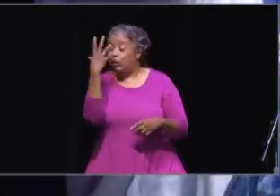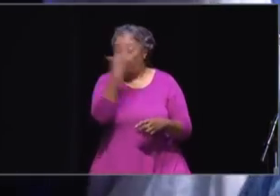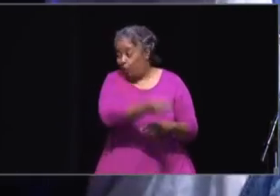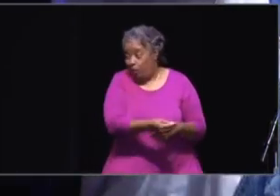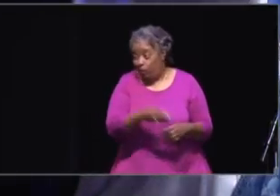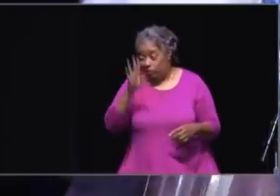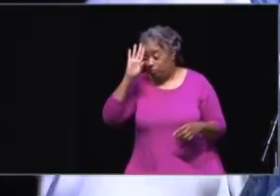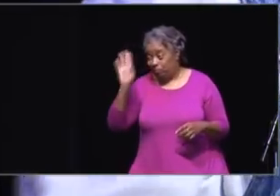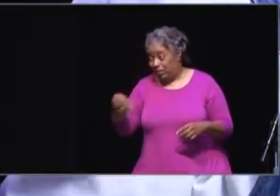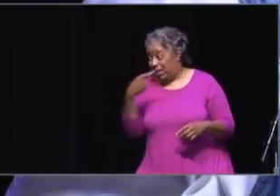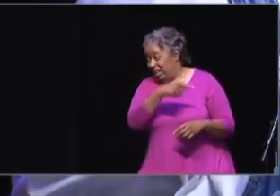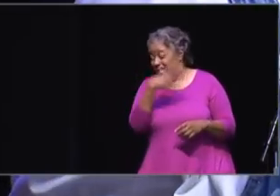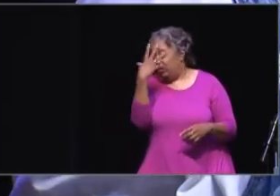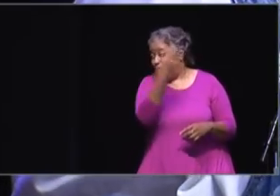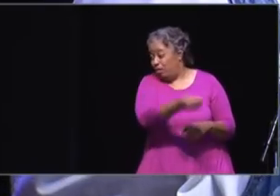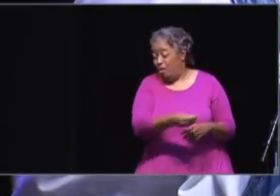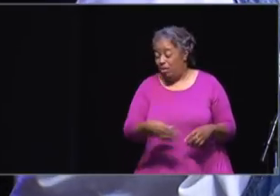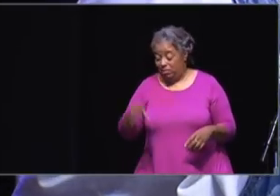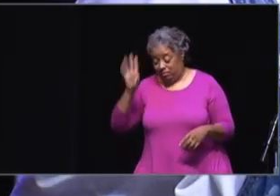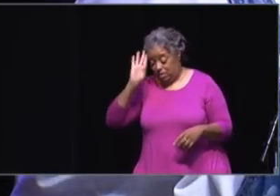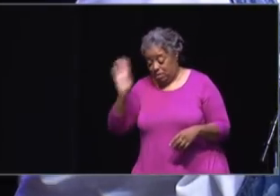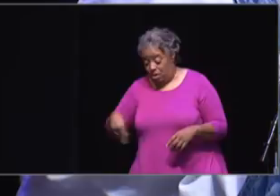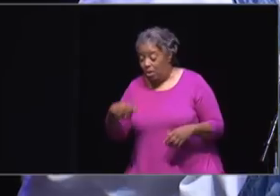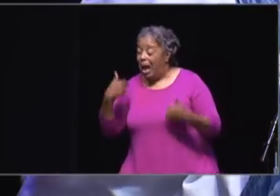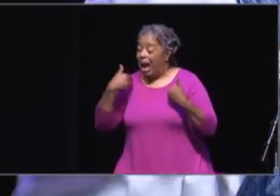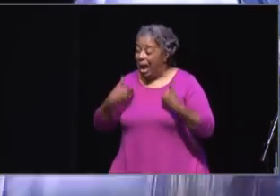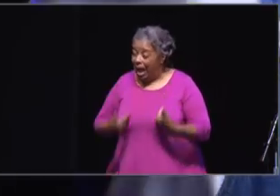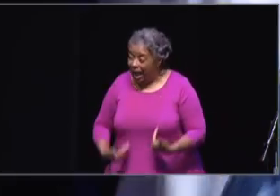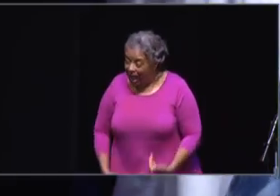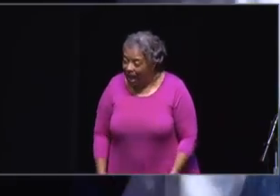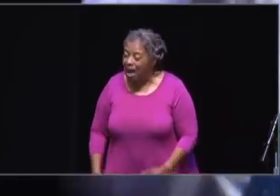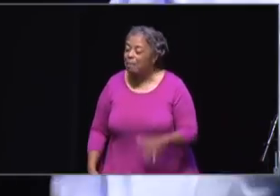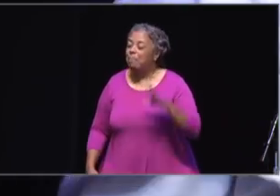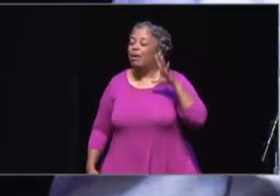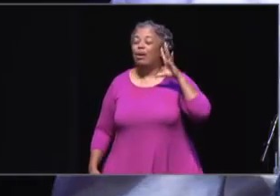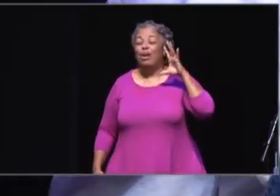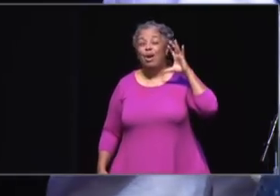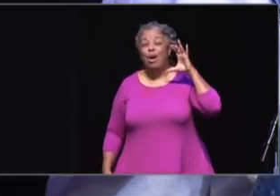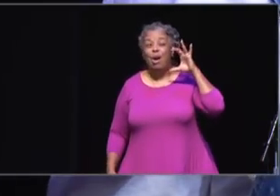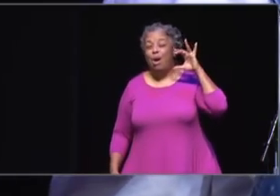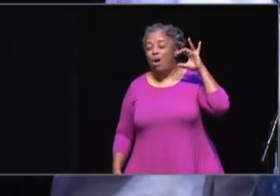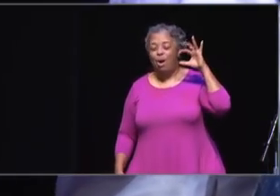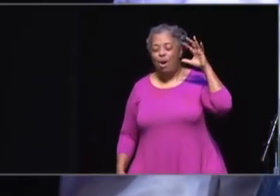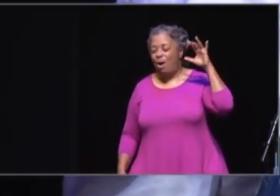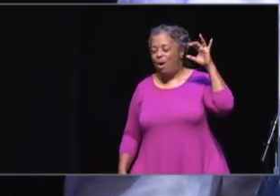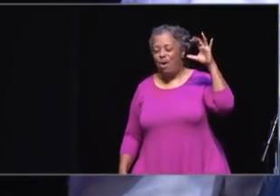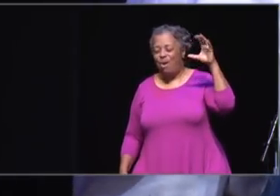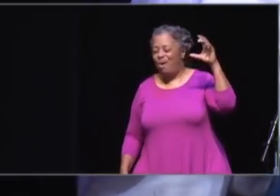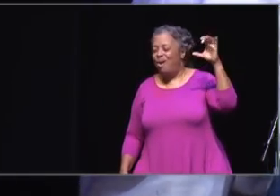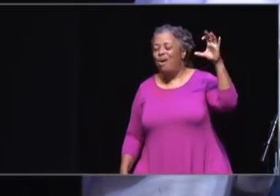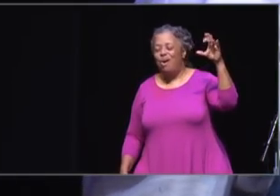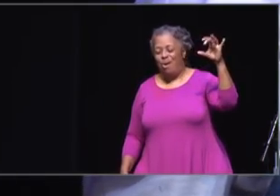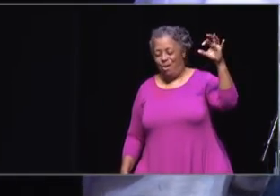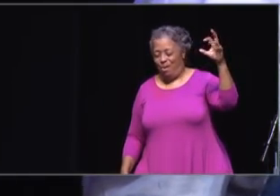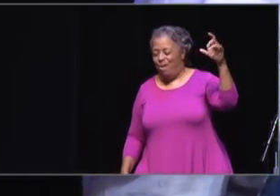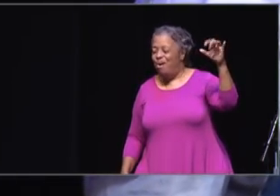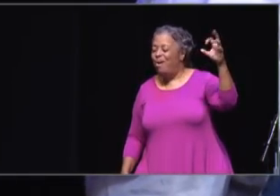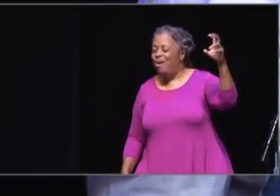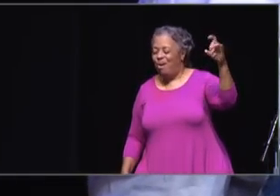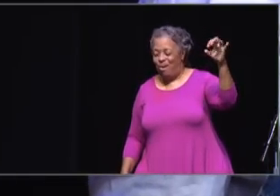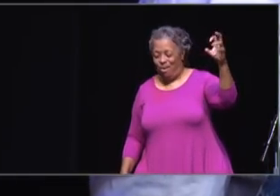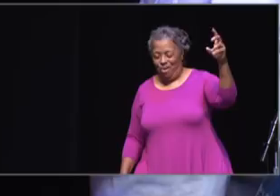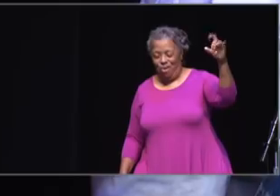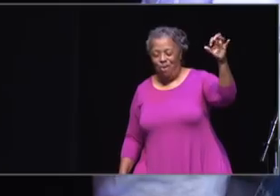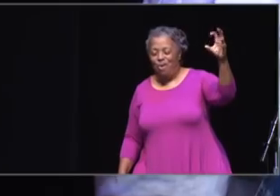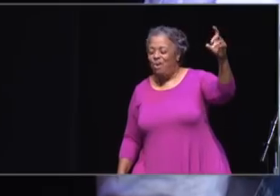I'm gone, gone, gone. Have mercy, I'm gone, yeah, yeah, yeah, yeah, yeah, yeah, yeah,